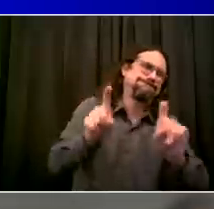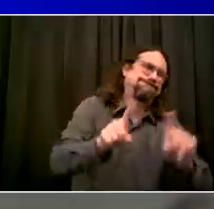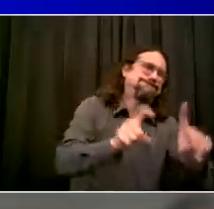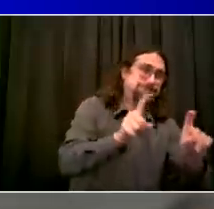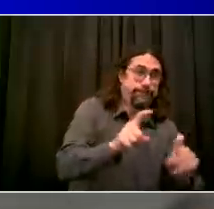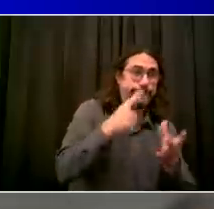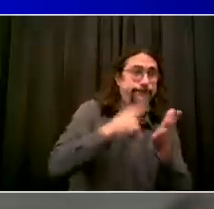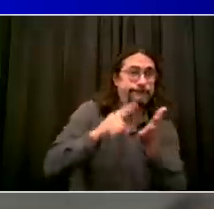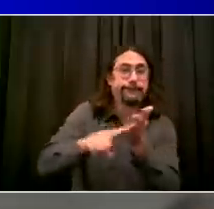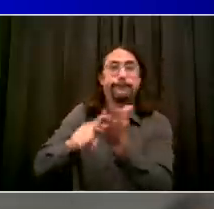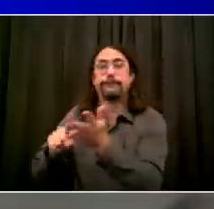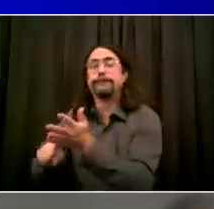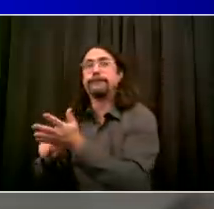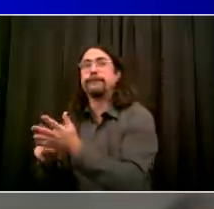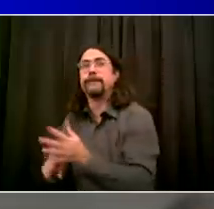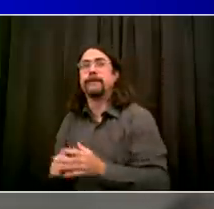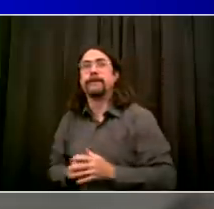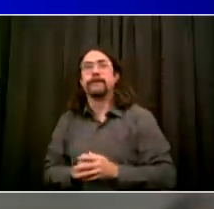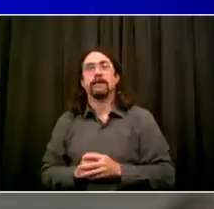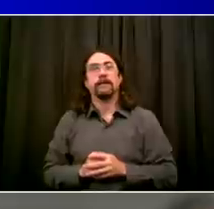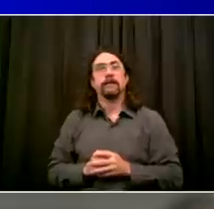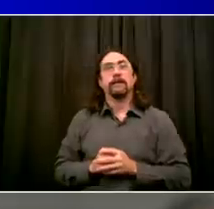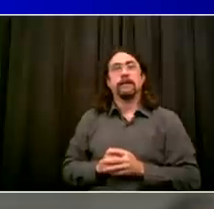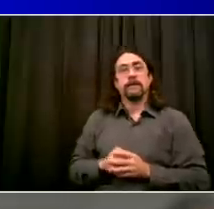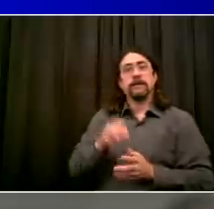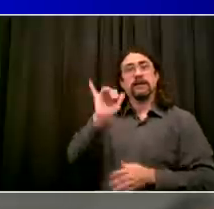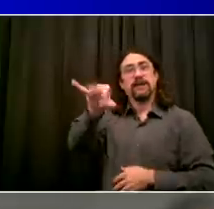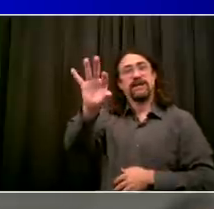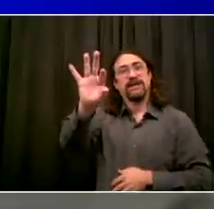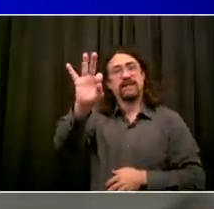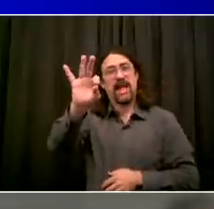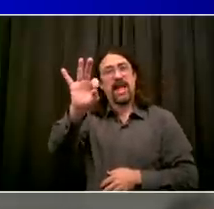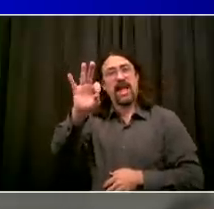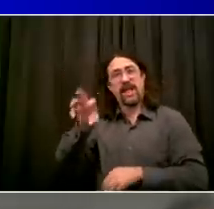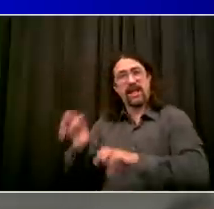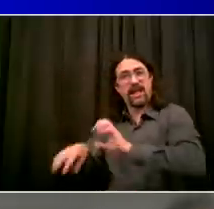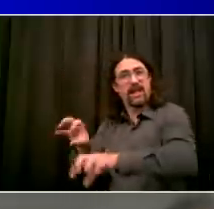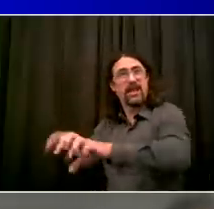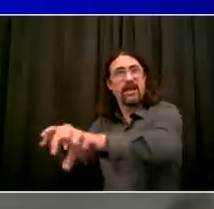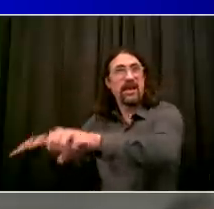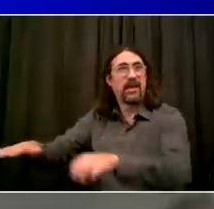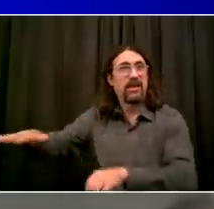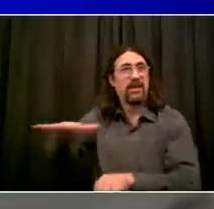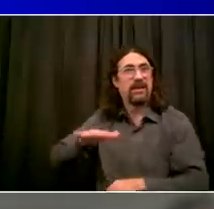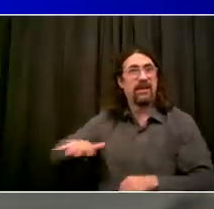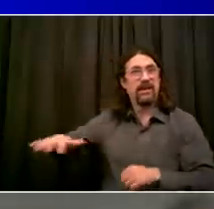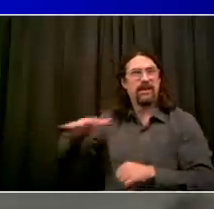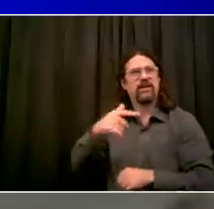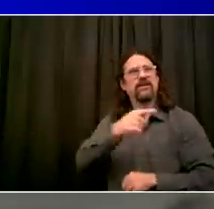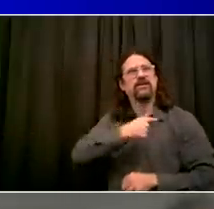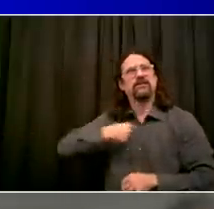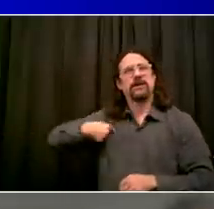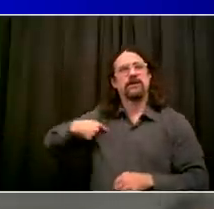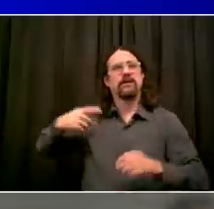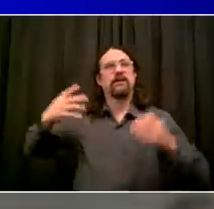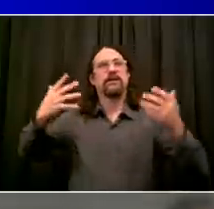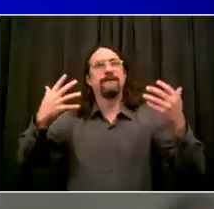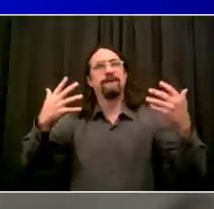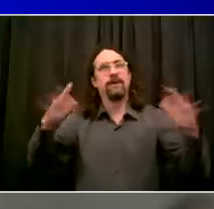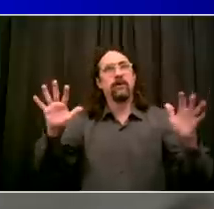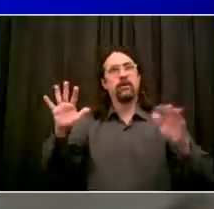and only 2 positive tests among the 1,351 results we've gotten so far. So